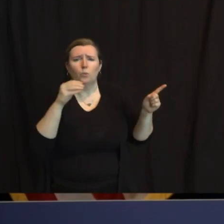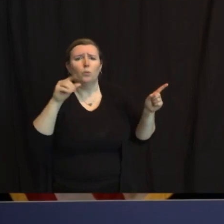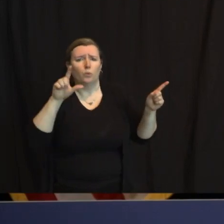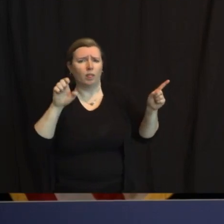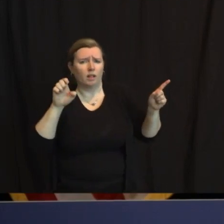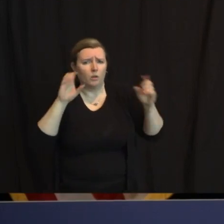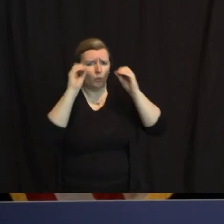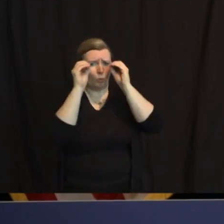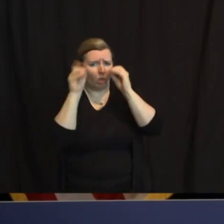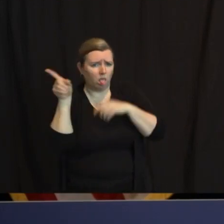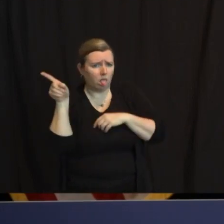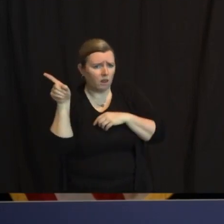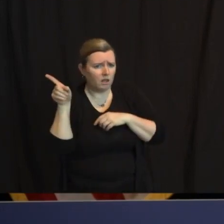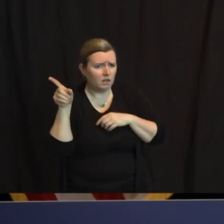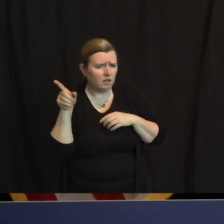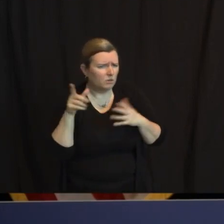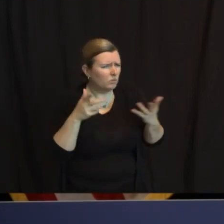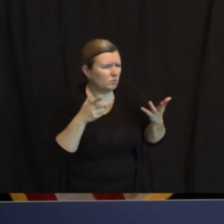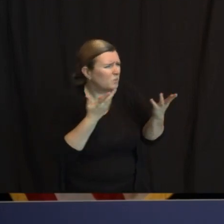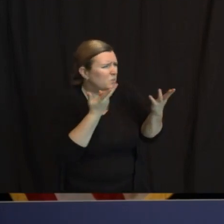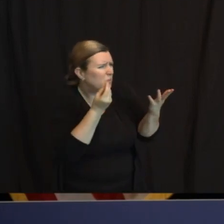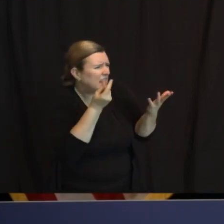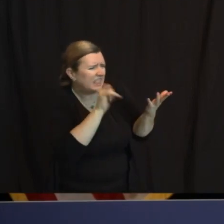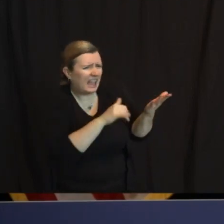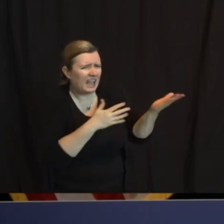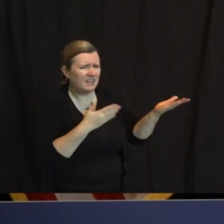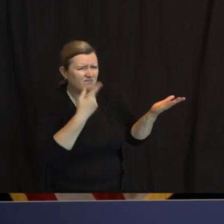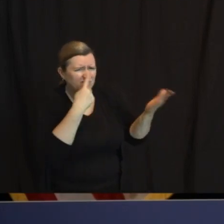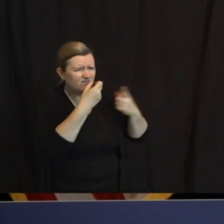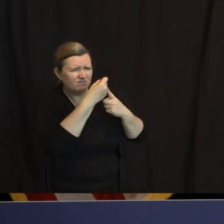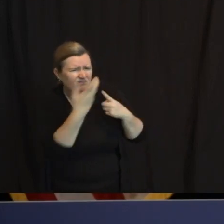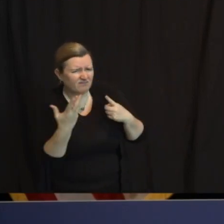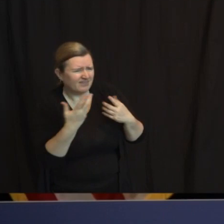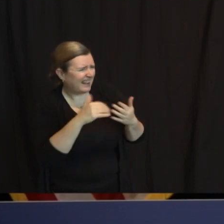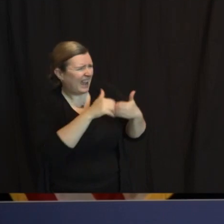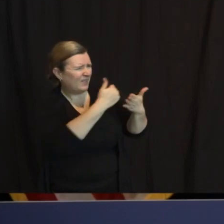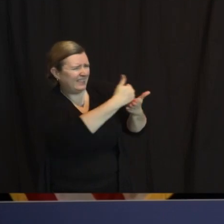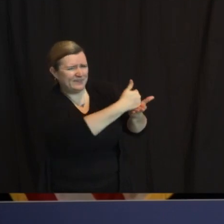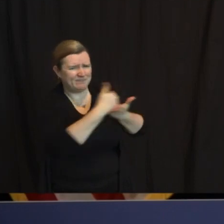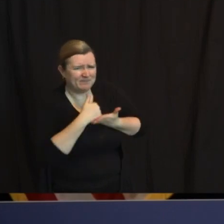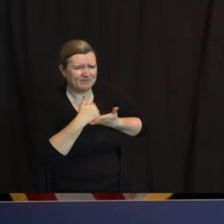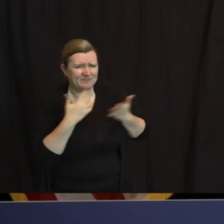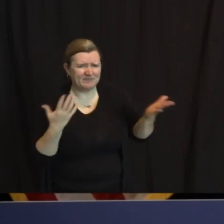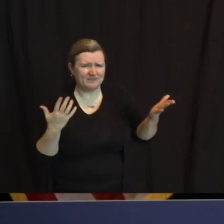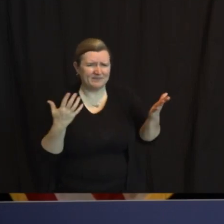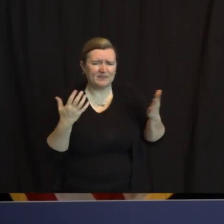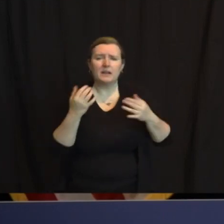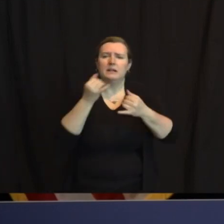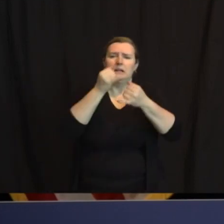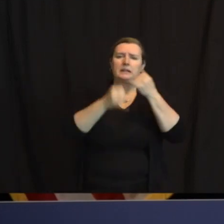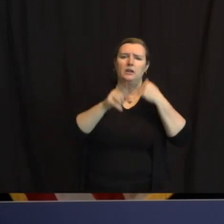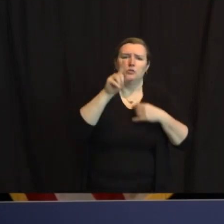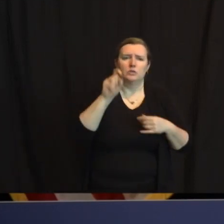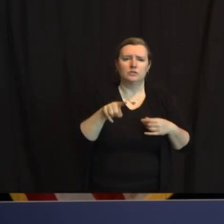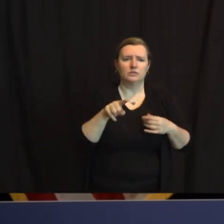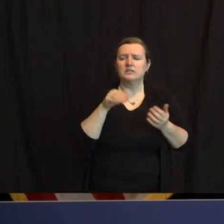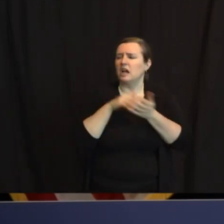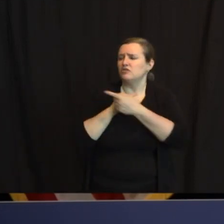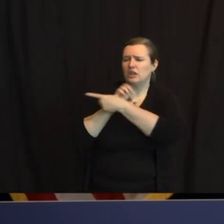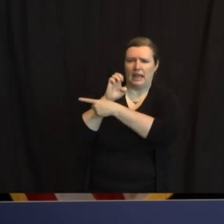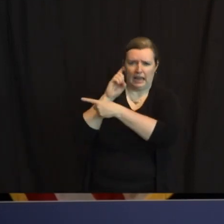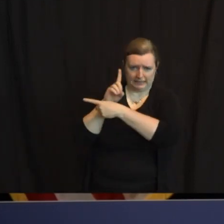is, how that's going to work, what the impact of that's going to be? And then finally, for Dr. Ed, you had mentioned